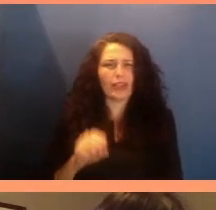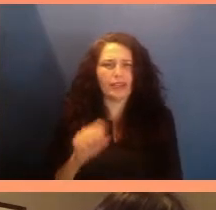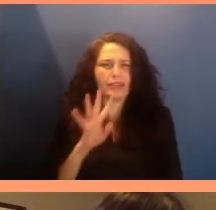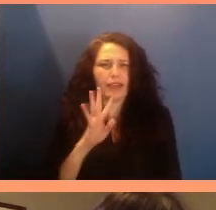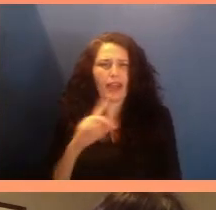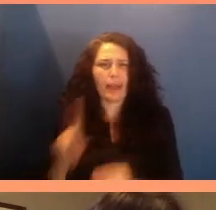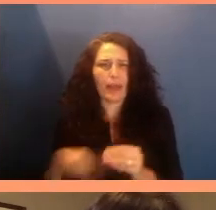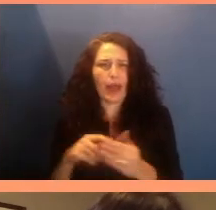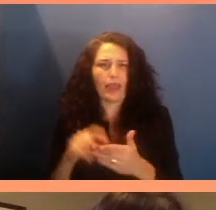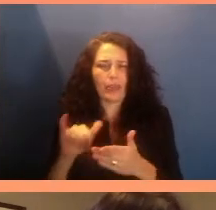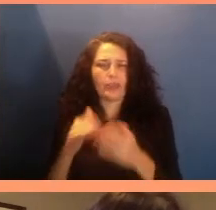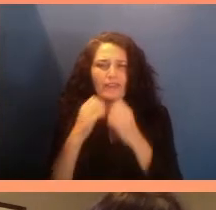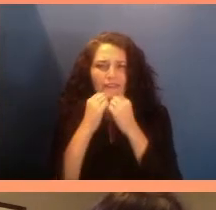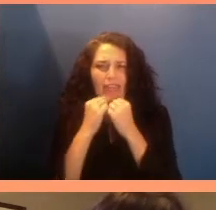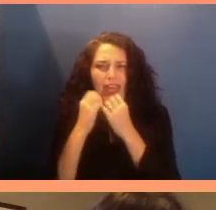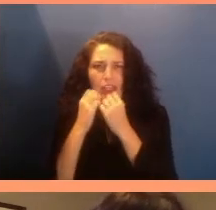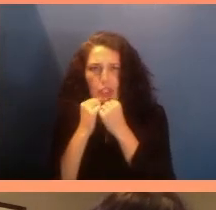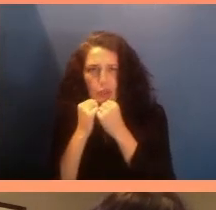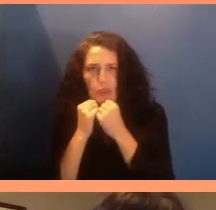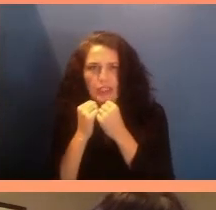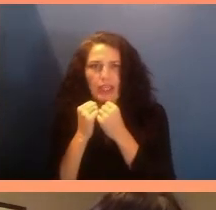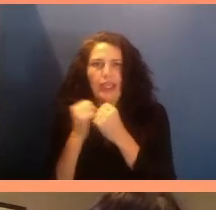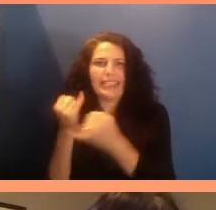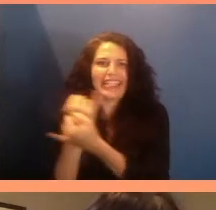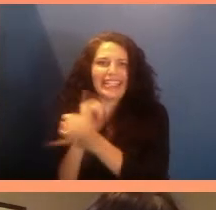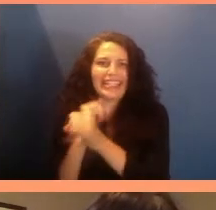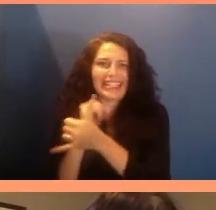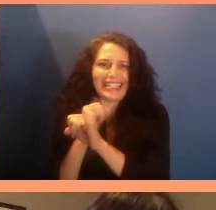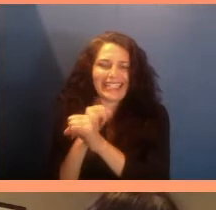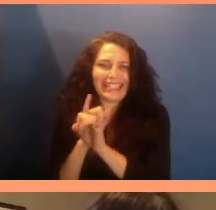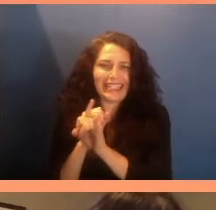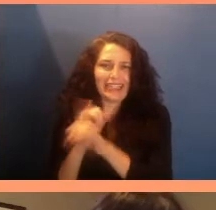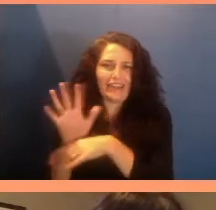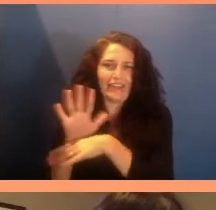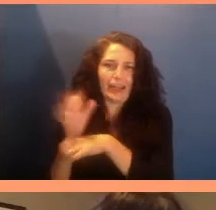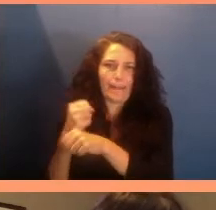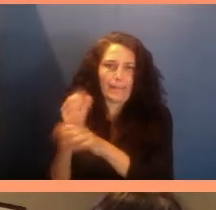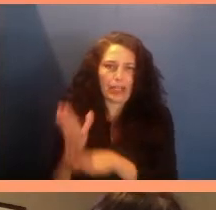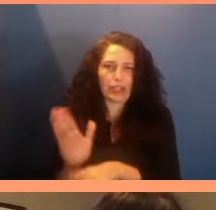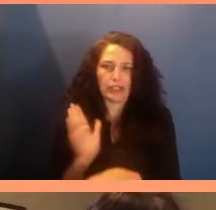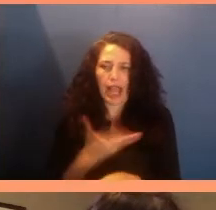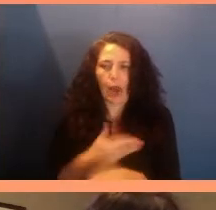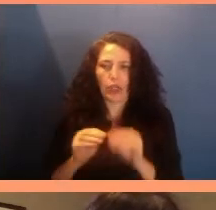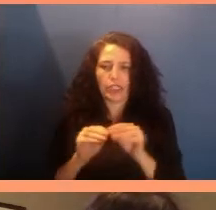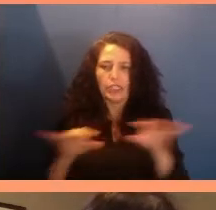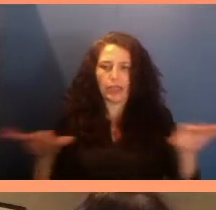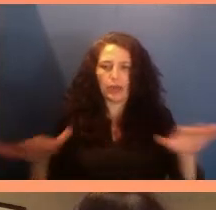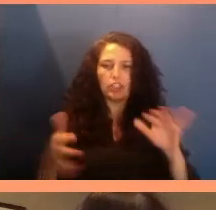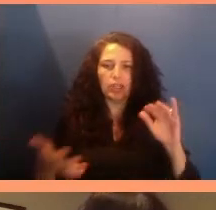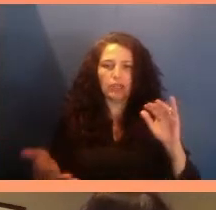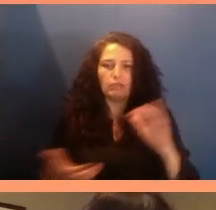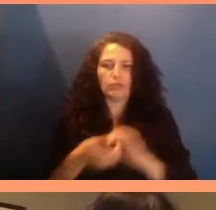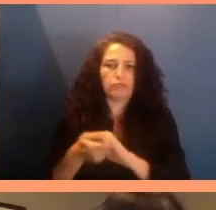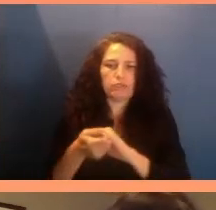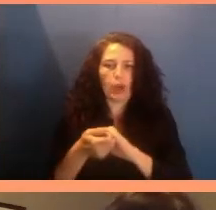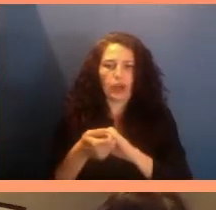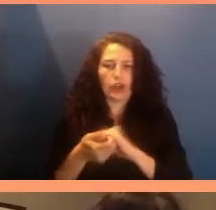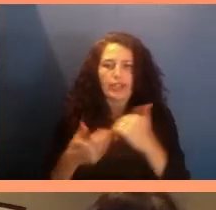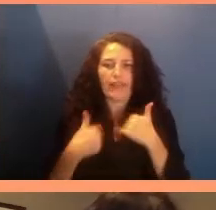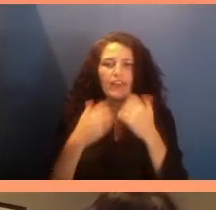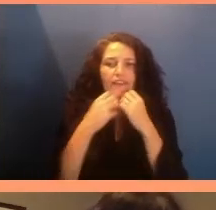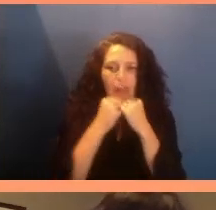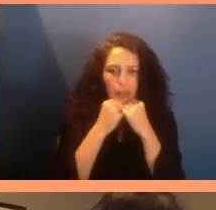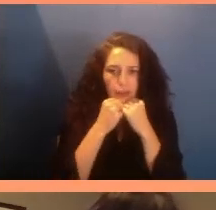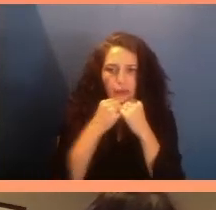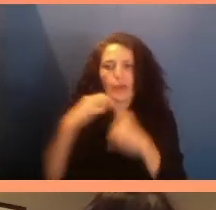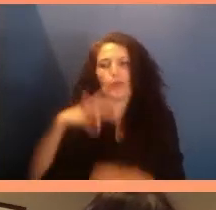We have partners in this space, our distribution partners, who have this value of profit. It's just, you can't hide it.